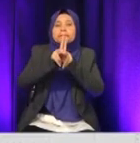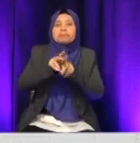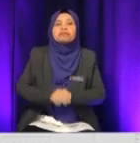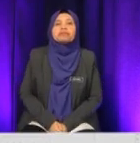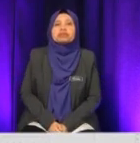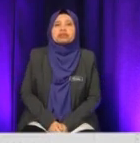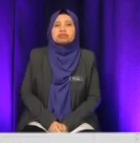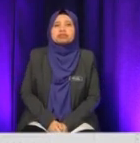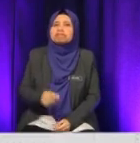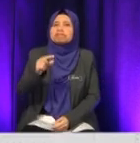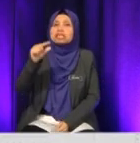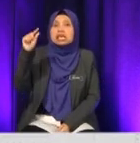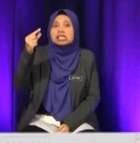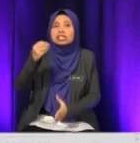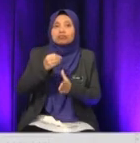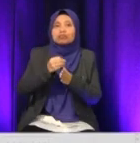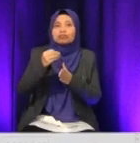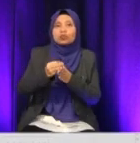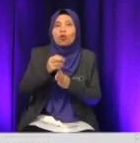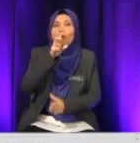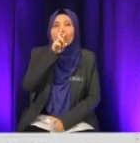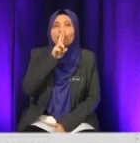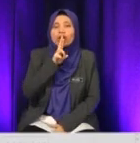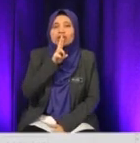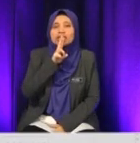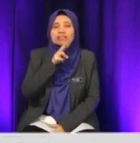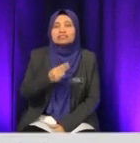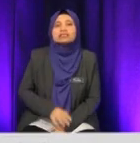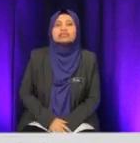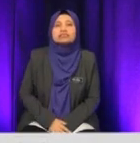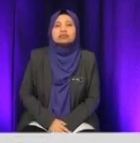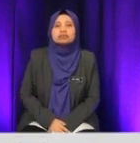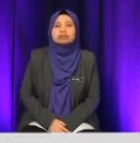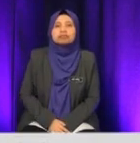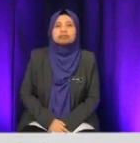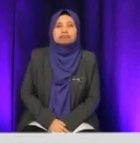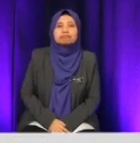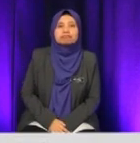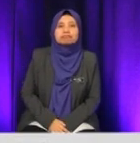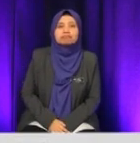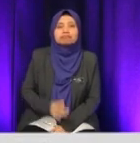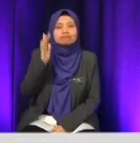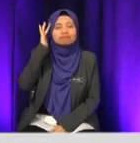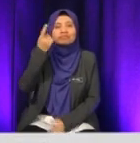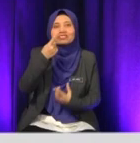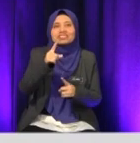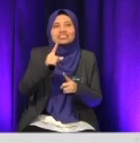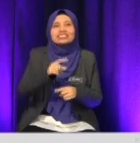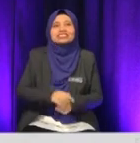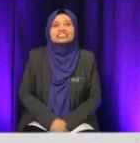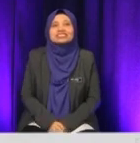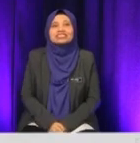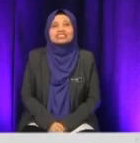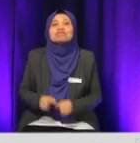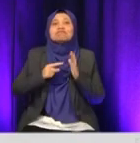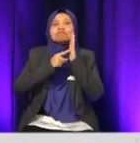So is it a green card or red card? Pupils? They are not sure of the answer. It's okay. Just show me your